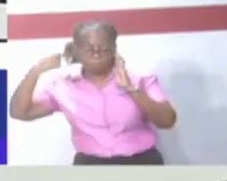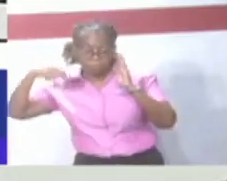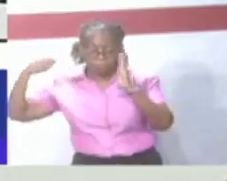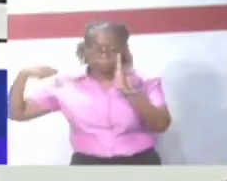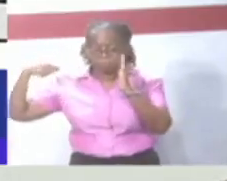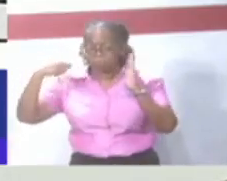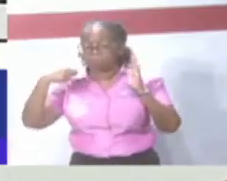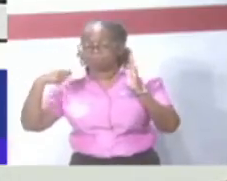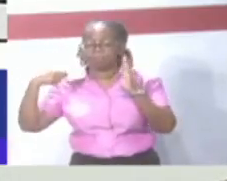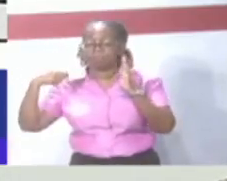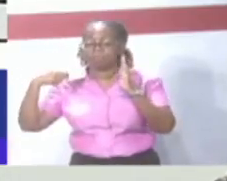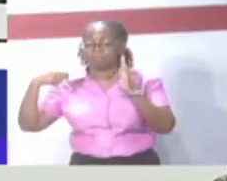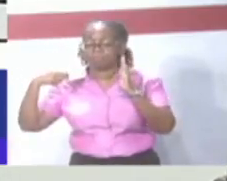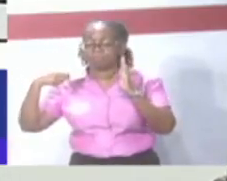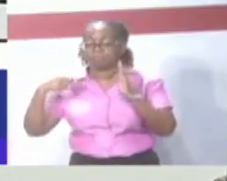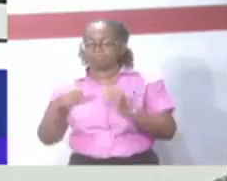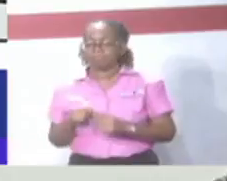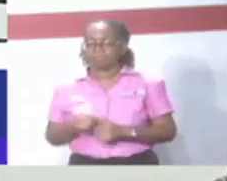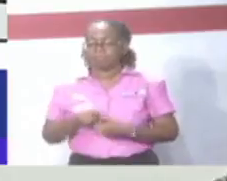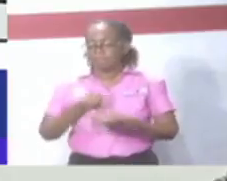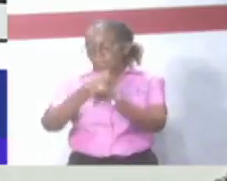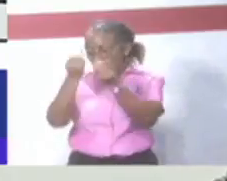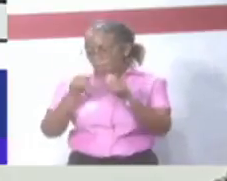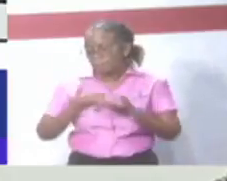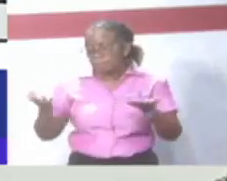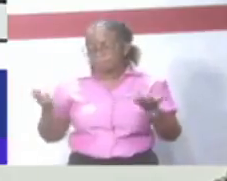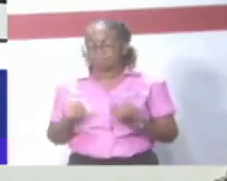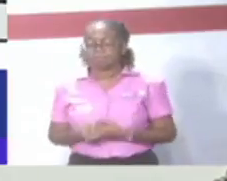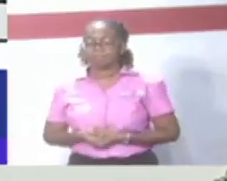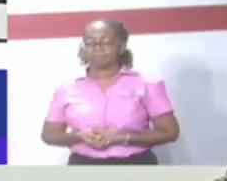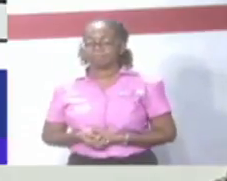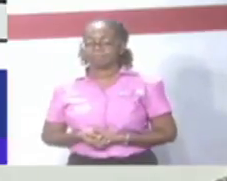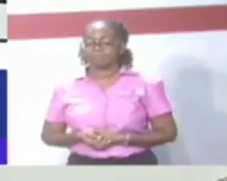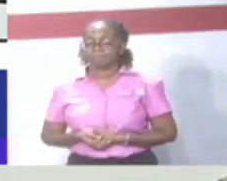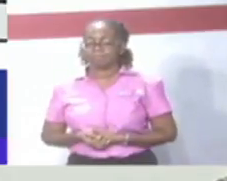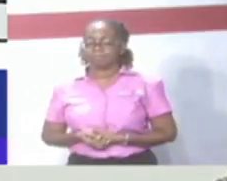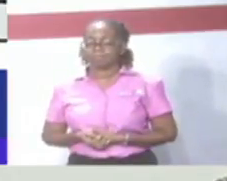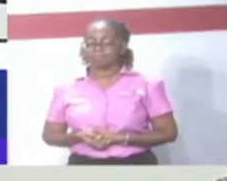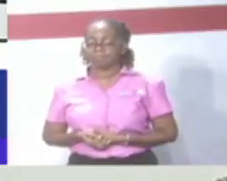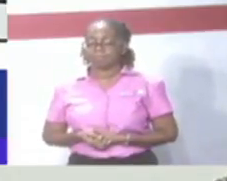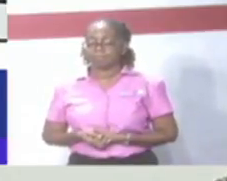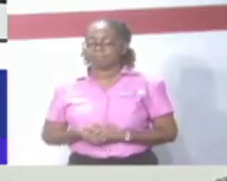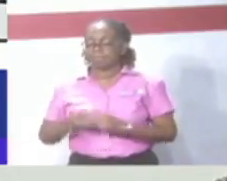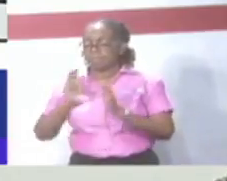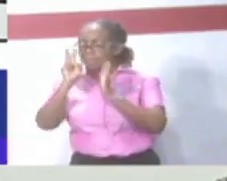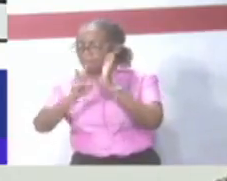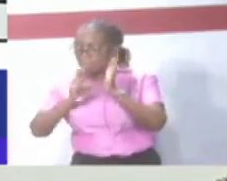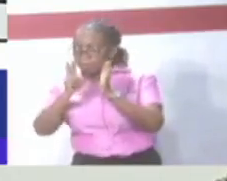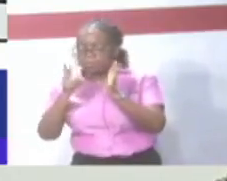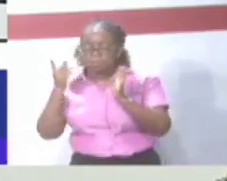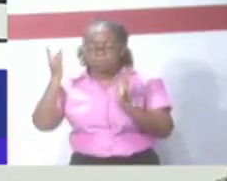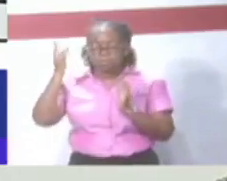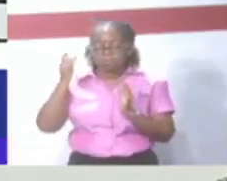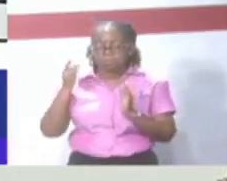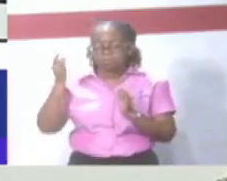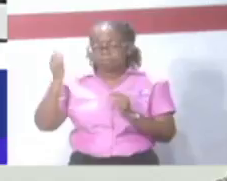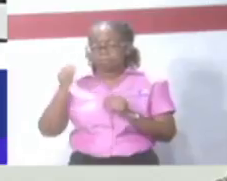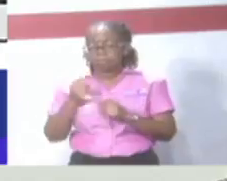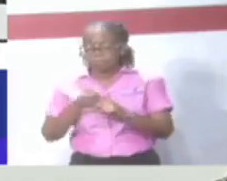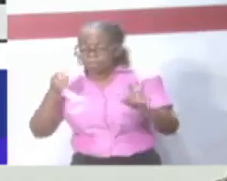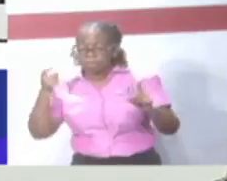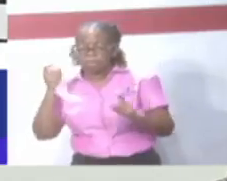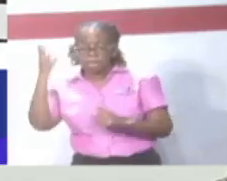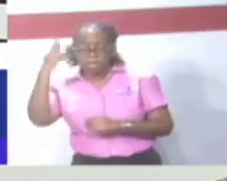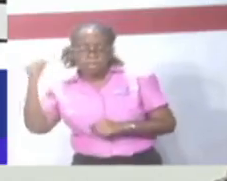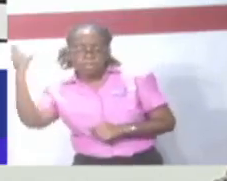a very short video sharing the experiences of nursing personnel in one of our COVID-19 hospitals within the parallel